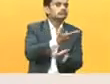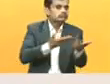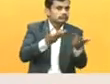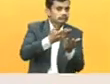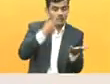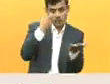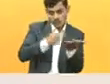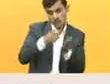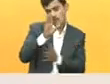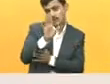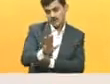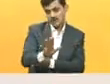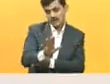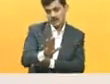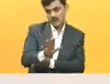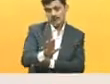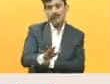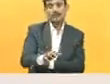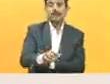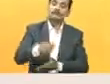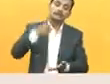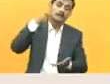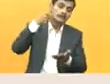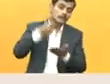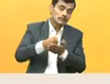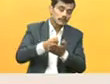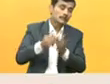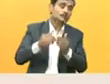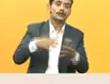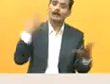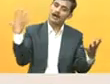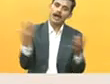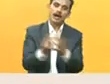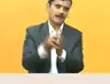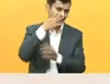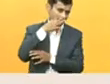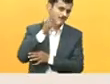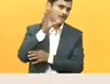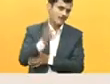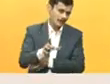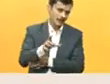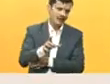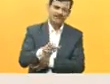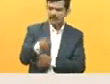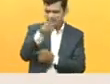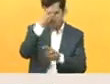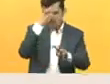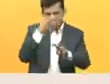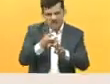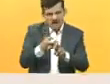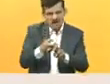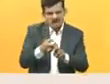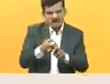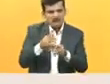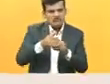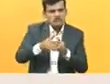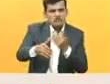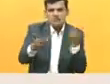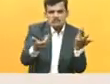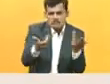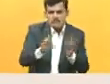road which is bound to lead us to unity. Our difficulty is not with regard to the